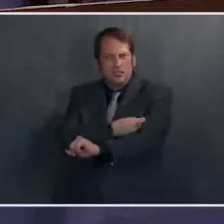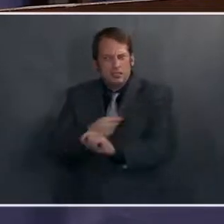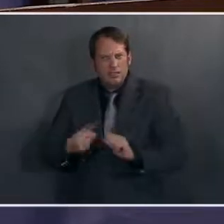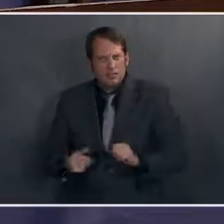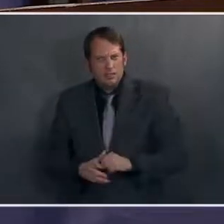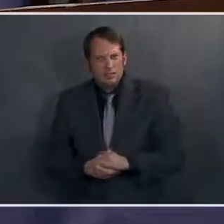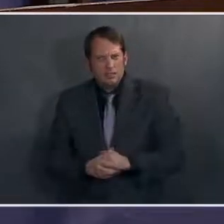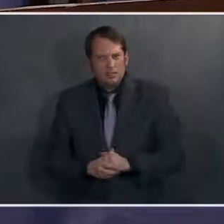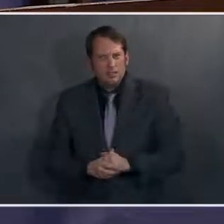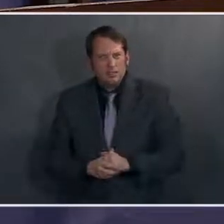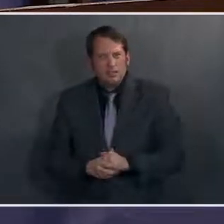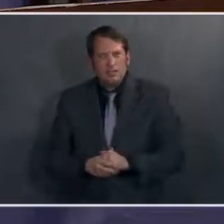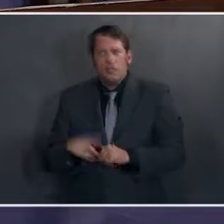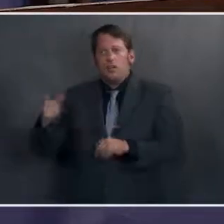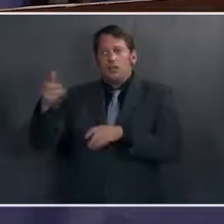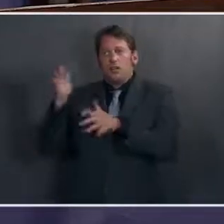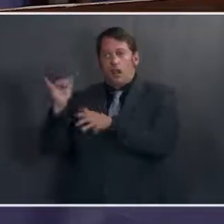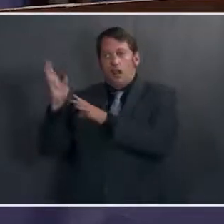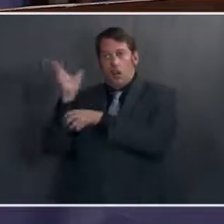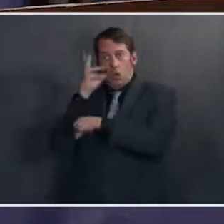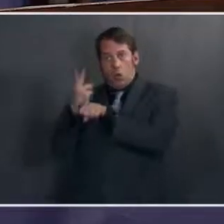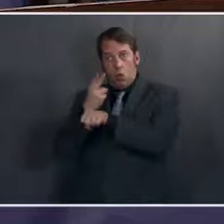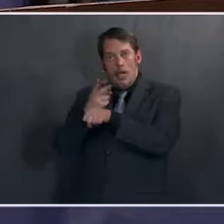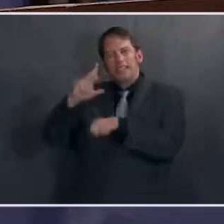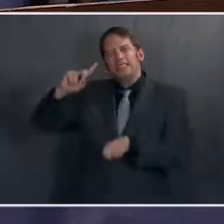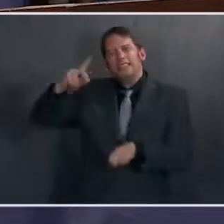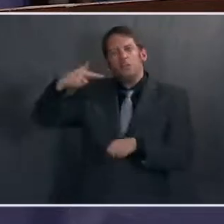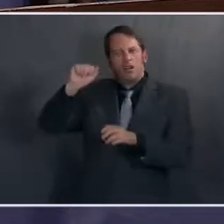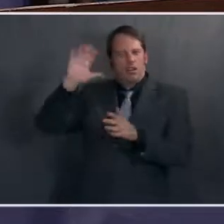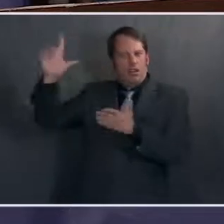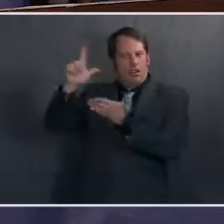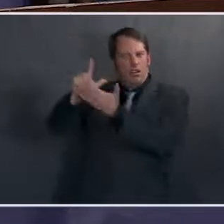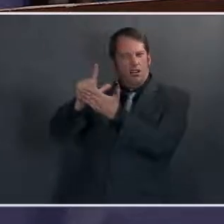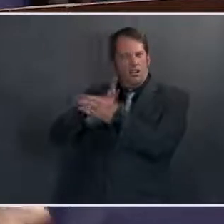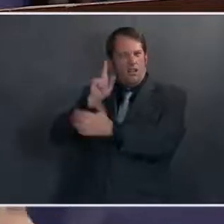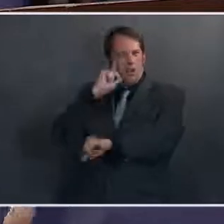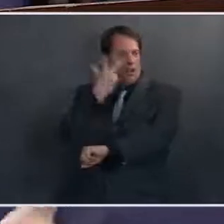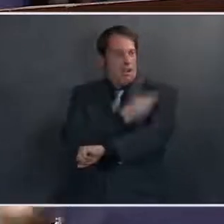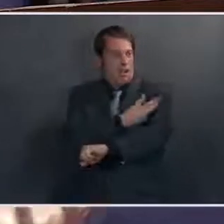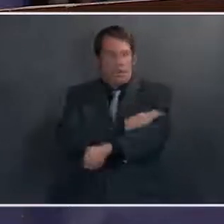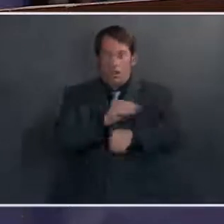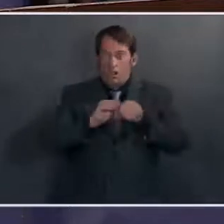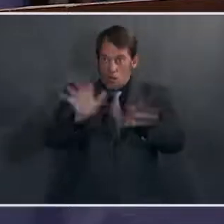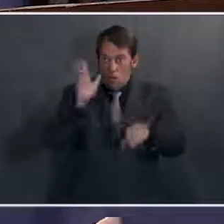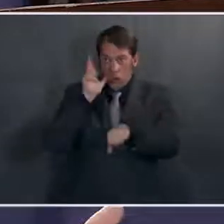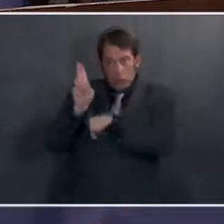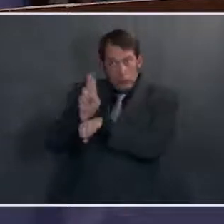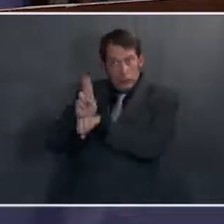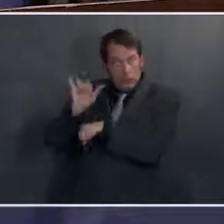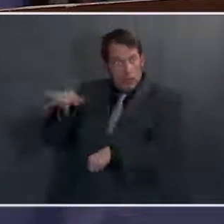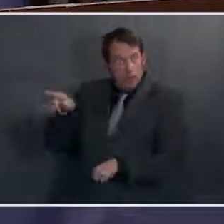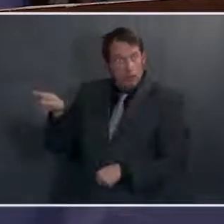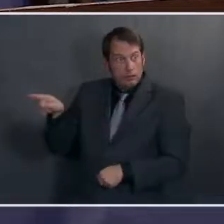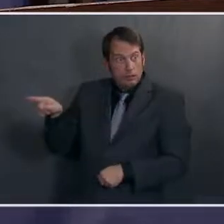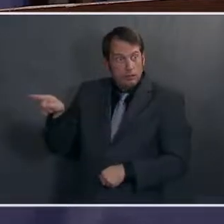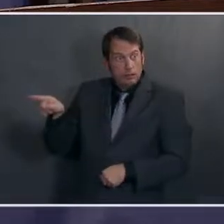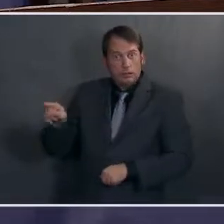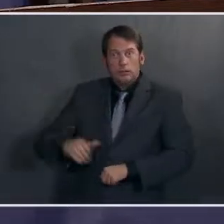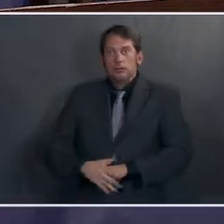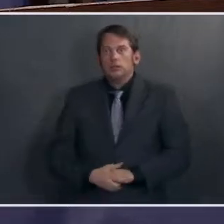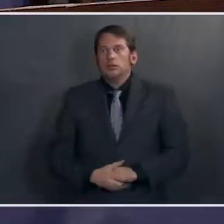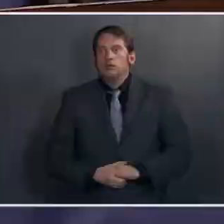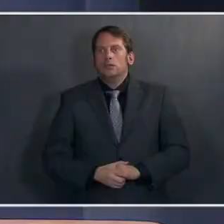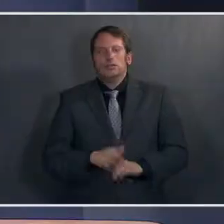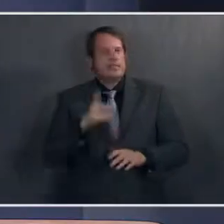if not, is there a timeline? Is that something that remains on the table right now to bolster, I think, one of the issues that you guys have identified as being the biggest problem